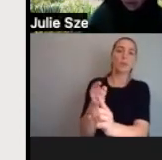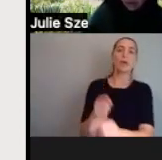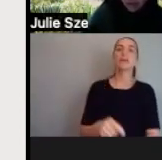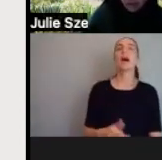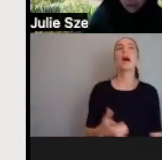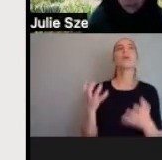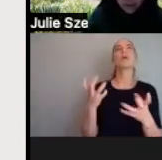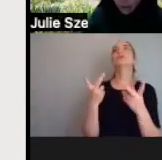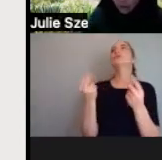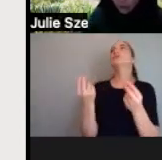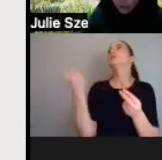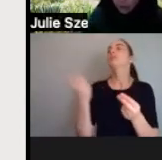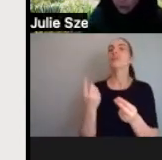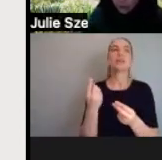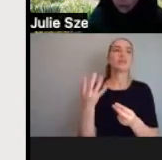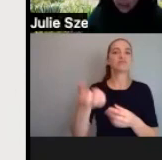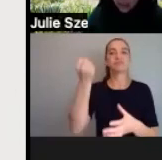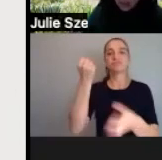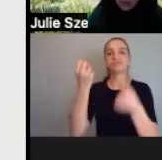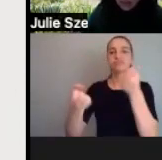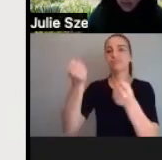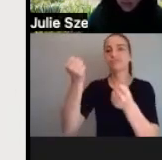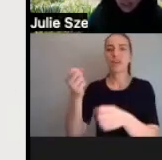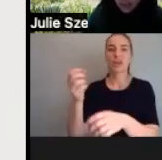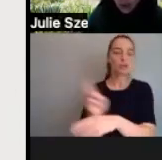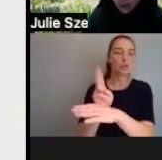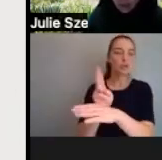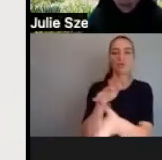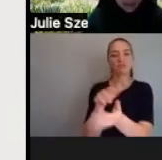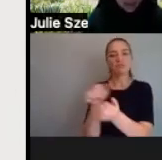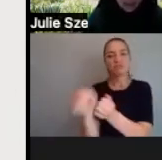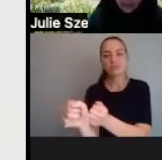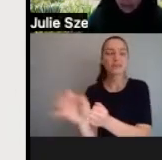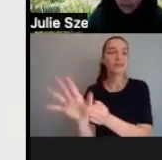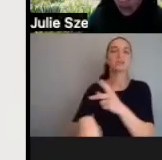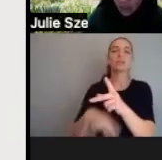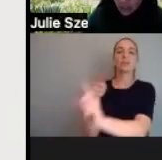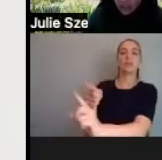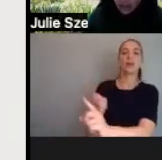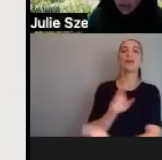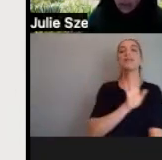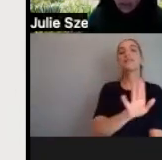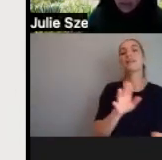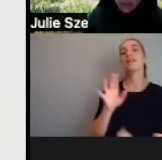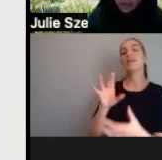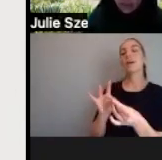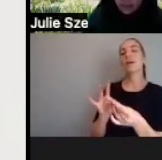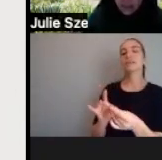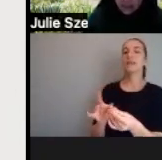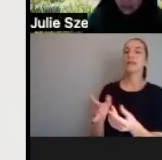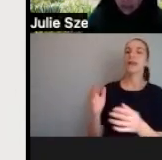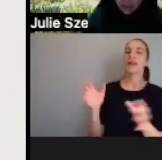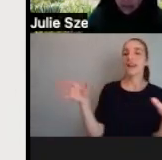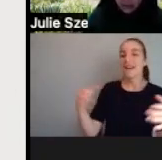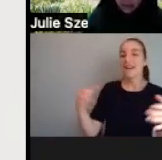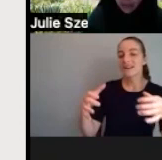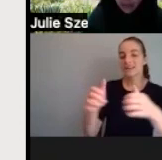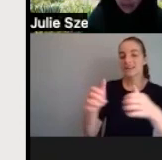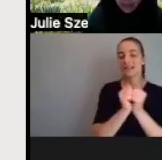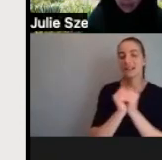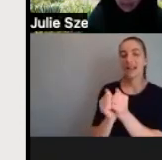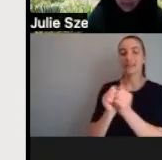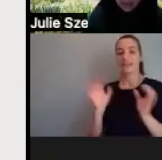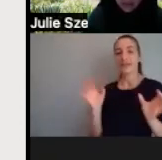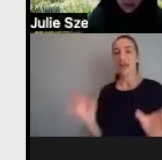devouring resources. However, one chooses, but of what she calls militant collective action that's invested in rehabilitating